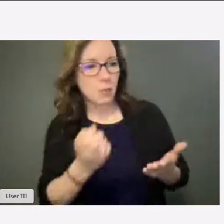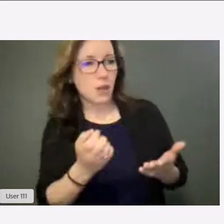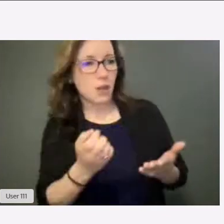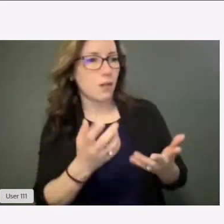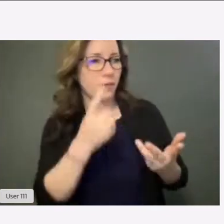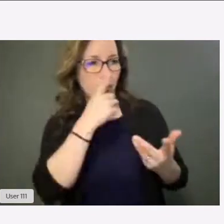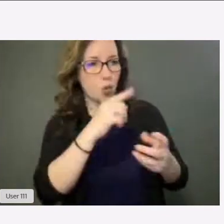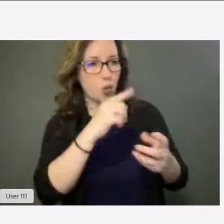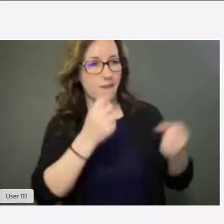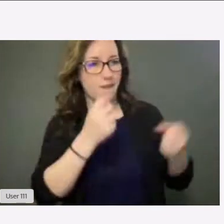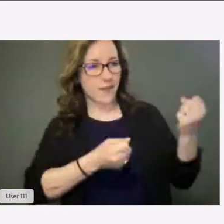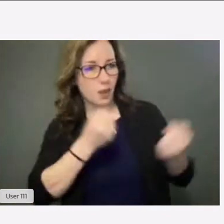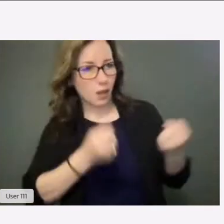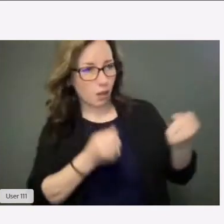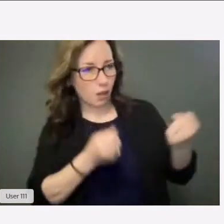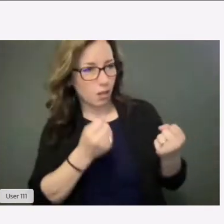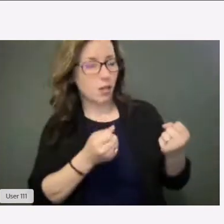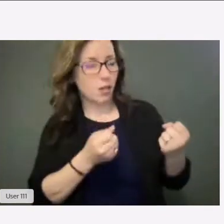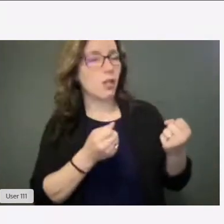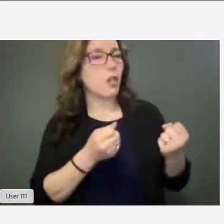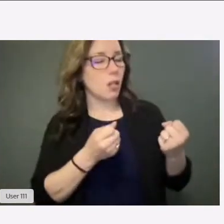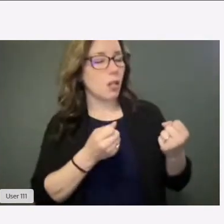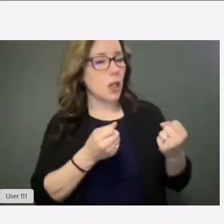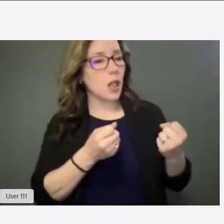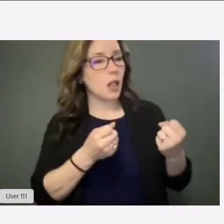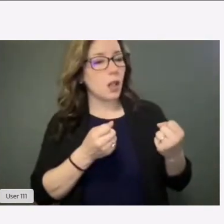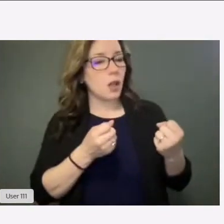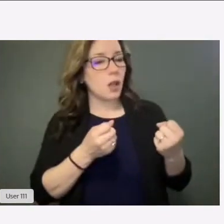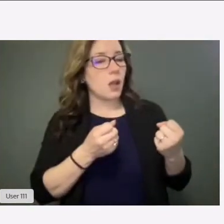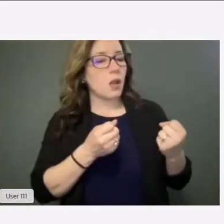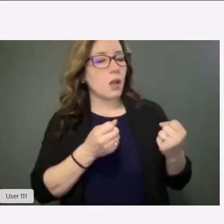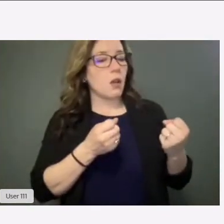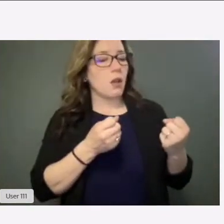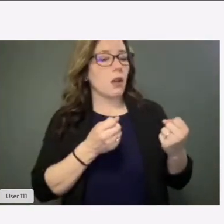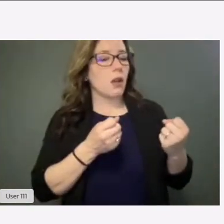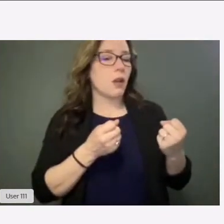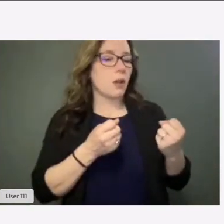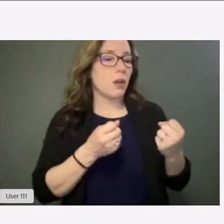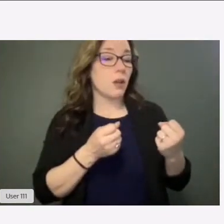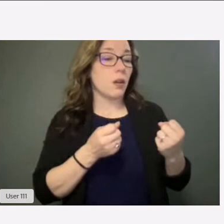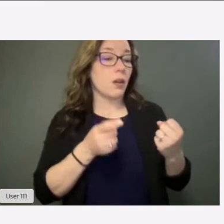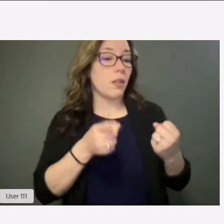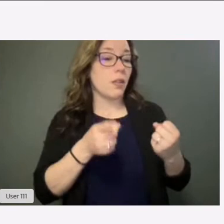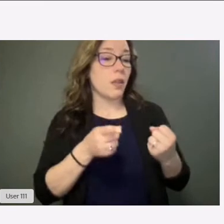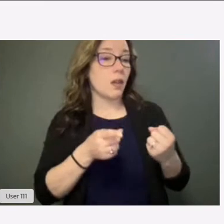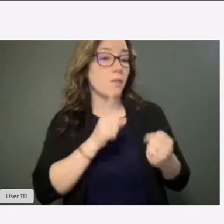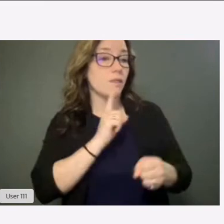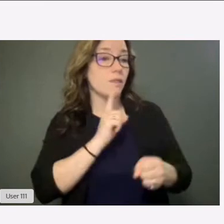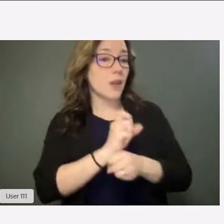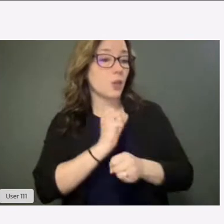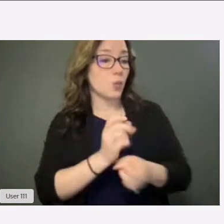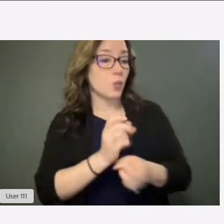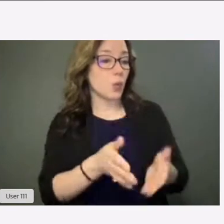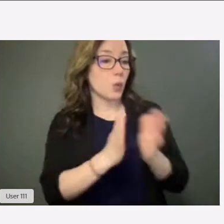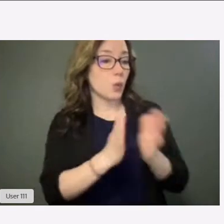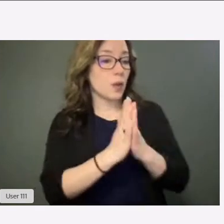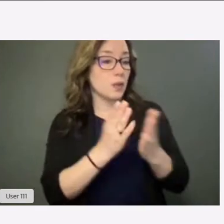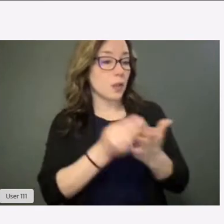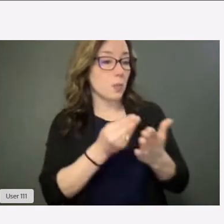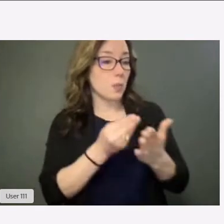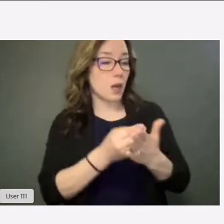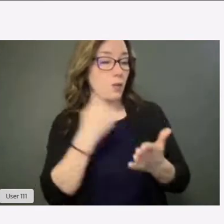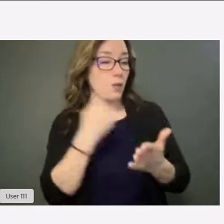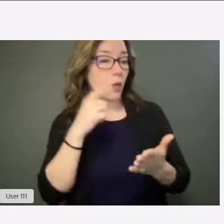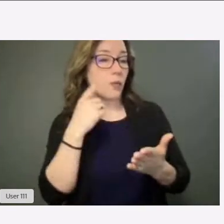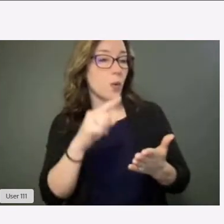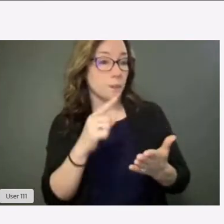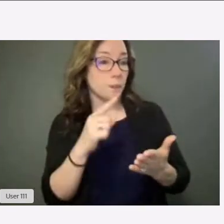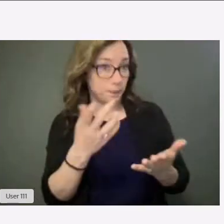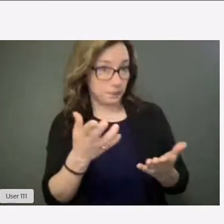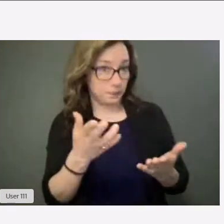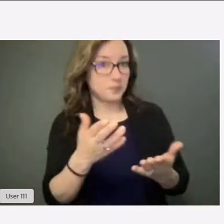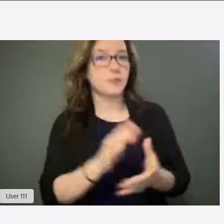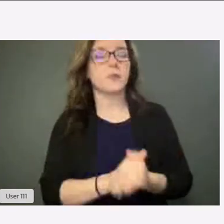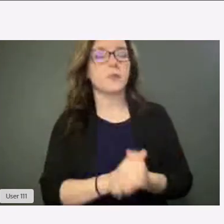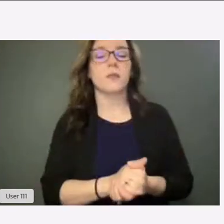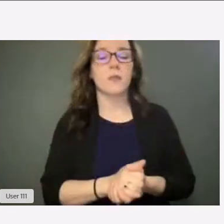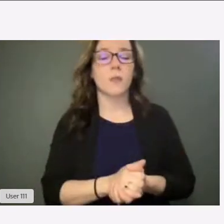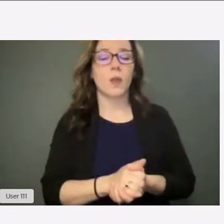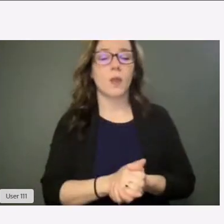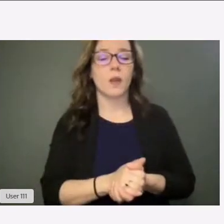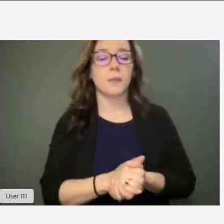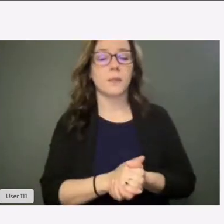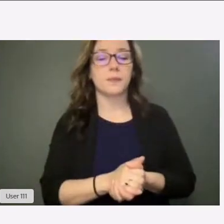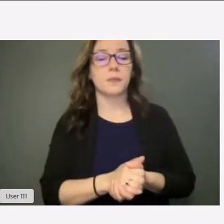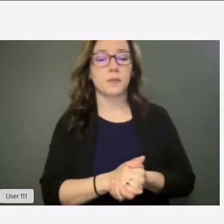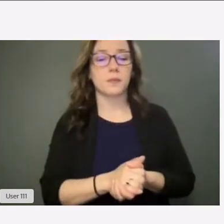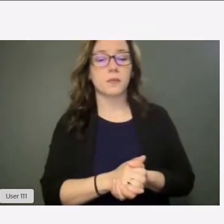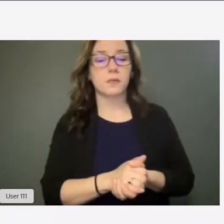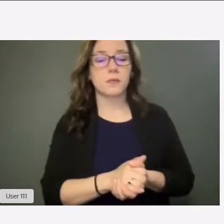so it would come down to what are they actually requesting the funds for. Gotcha. Okay. I'm